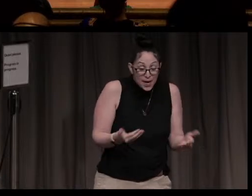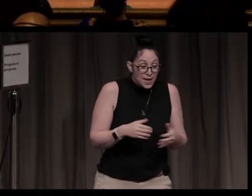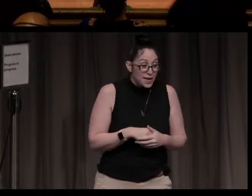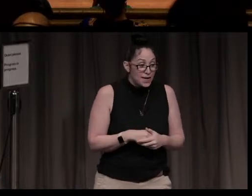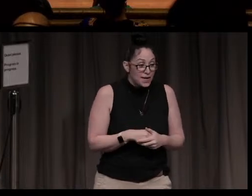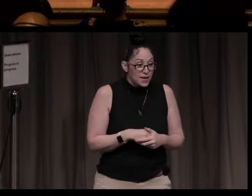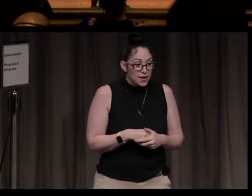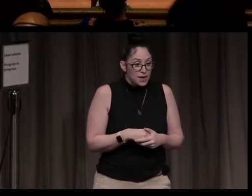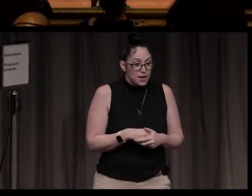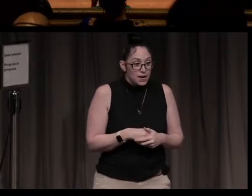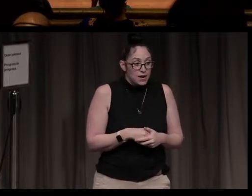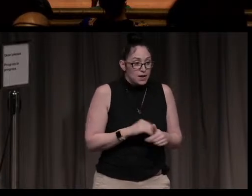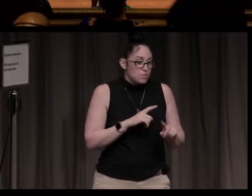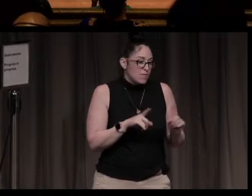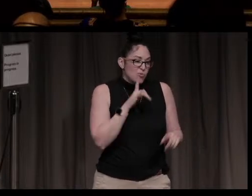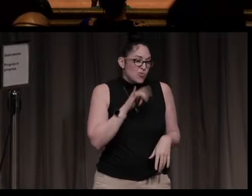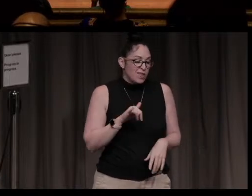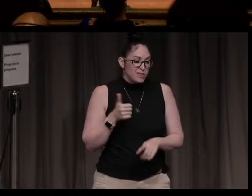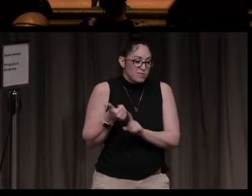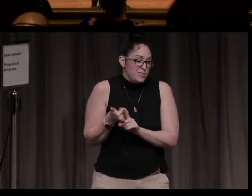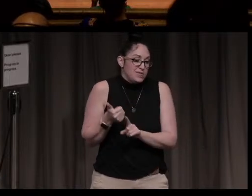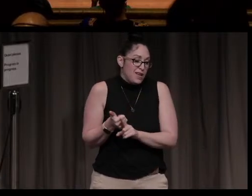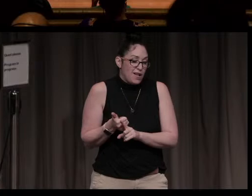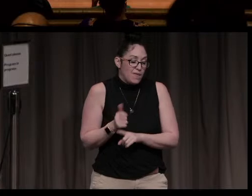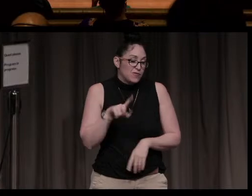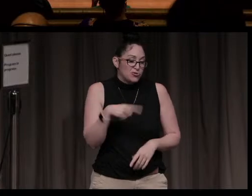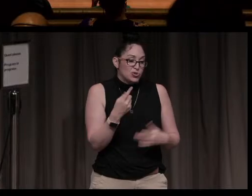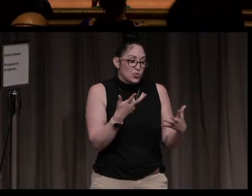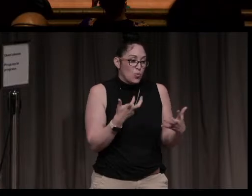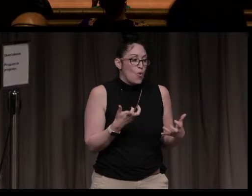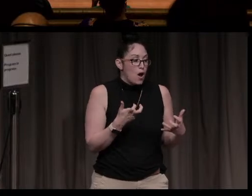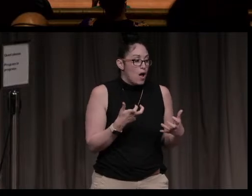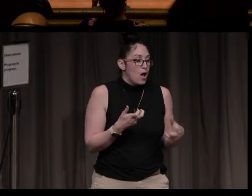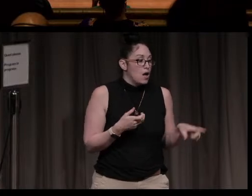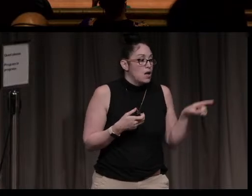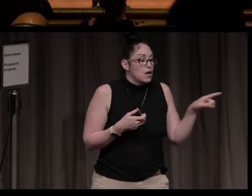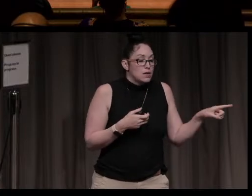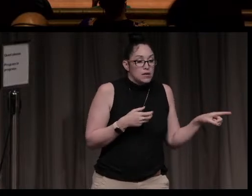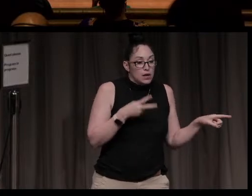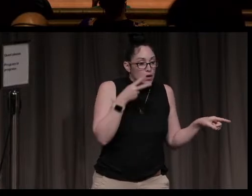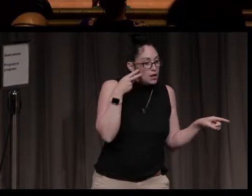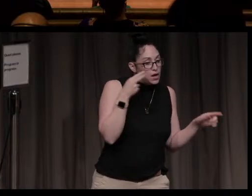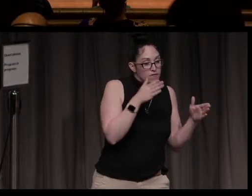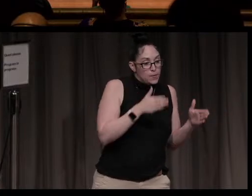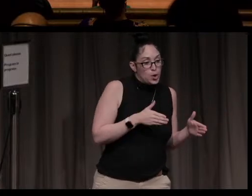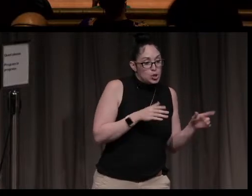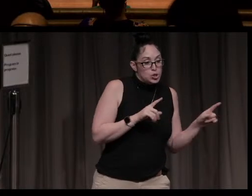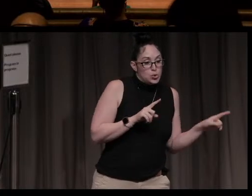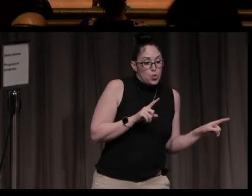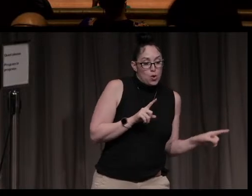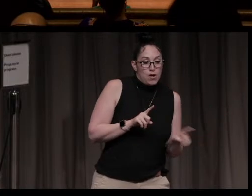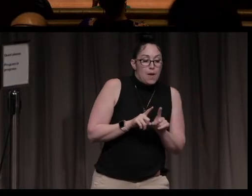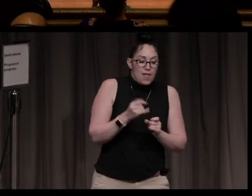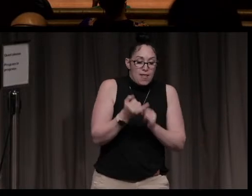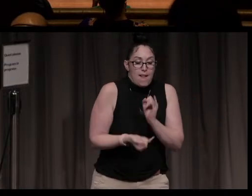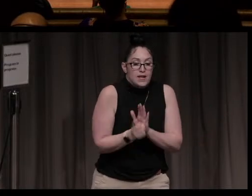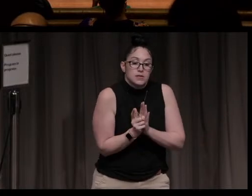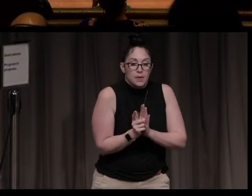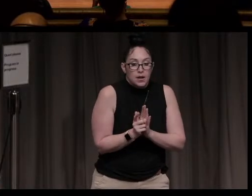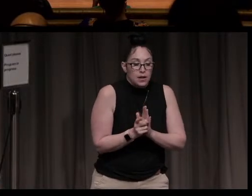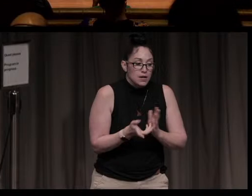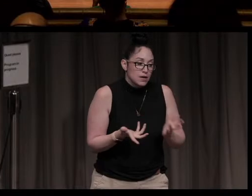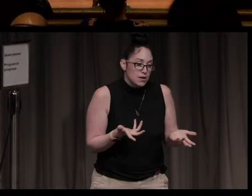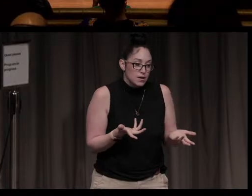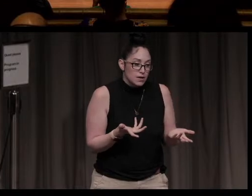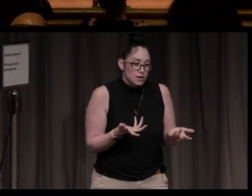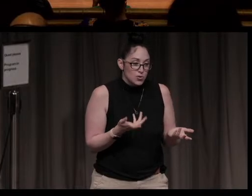partnership, when it just seems that they want an Indigenous person to come in on the last 2% of their project, so it seems like they did something with Indigenous people. And we